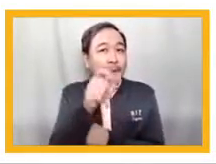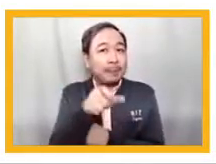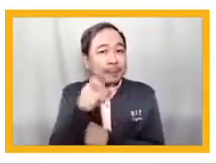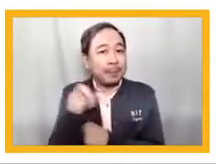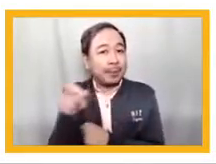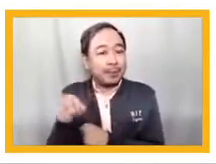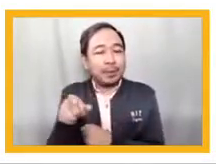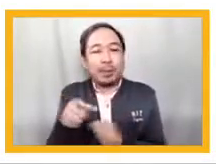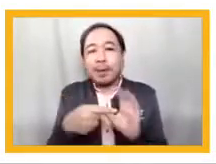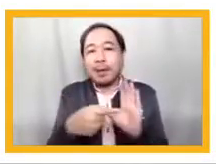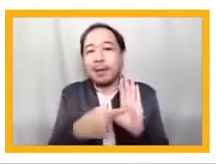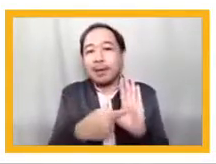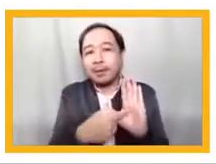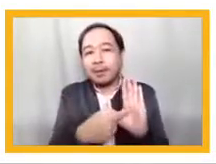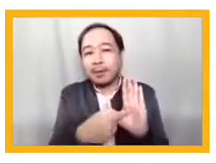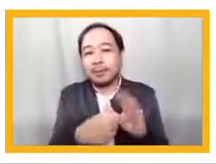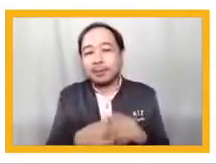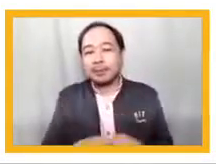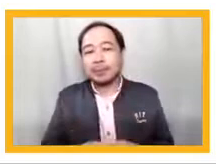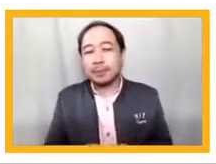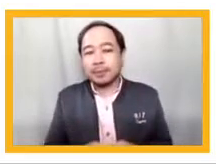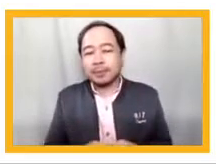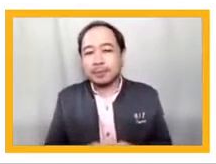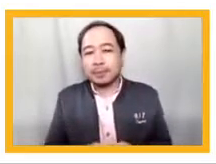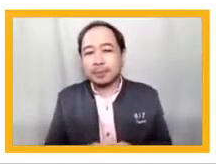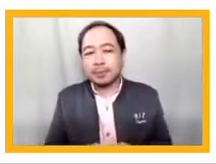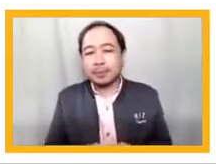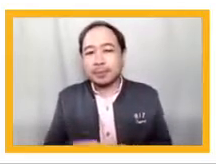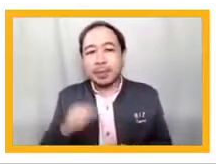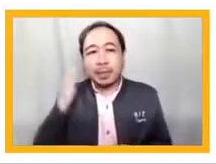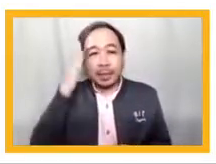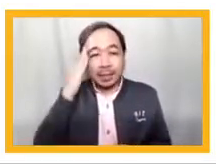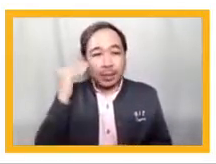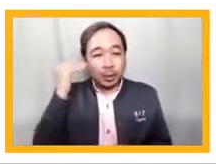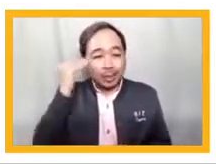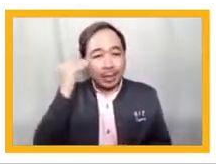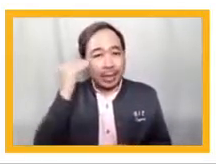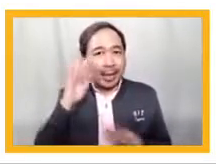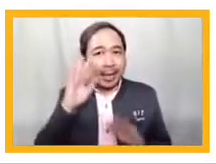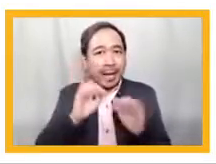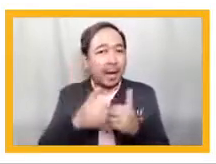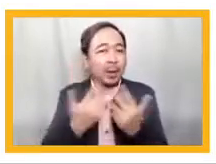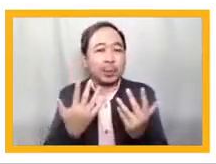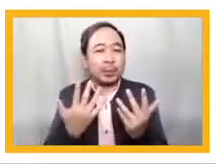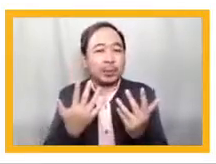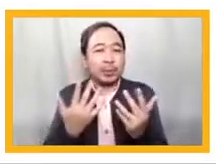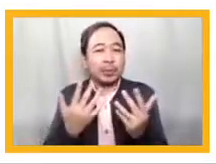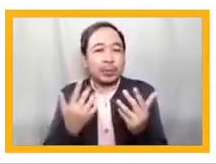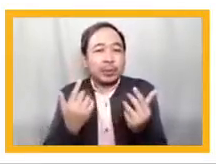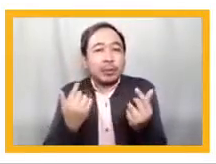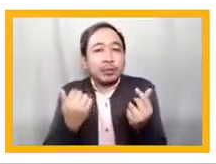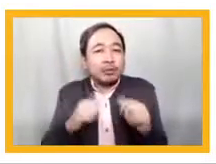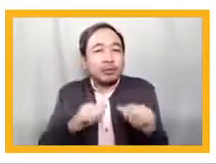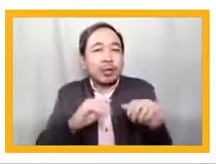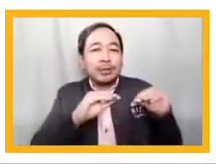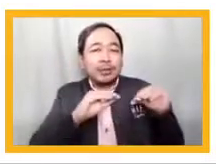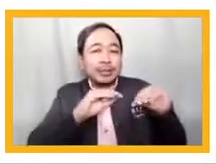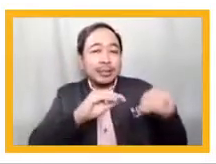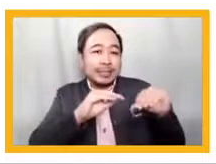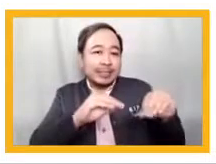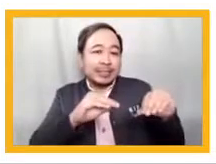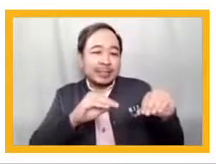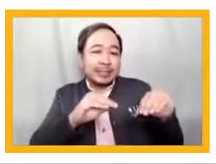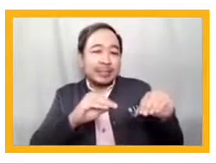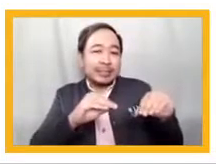female whose career is interrupted. And also we are trying to educate